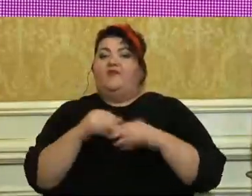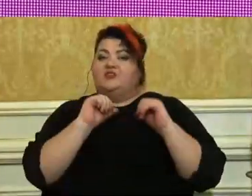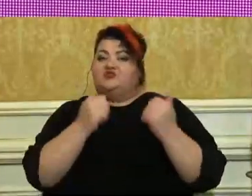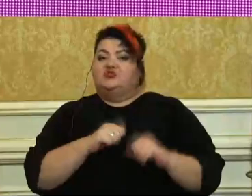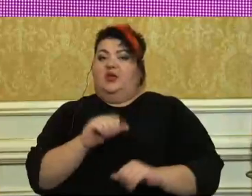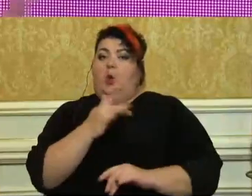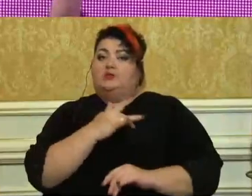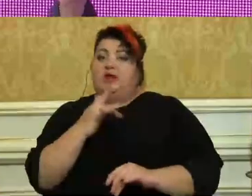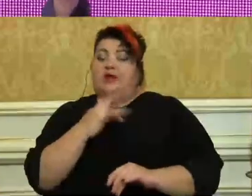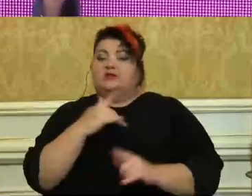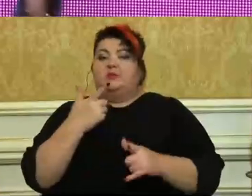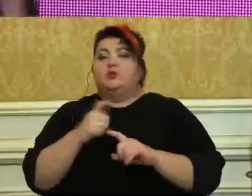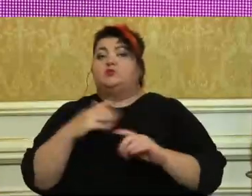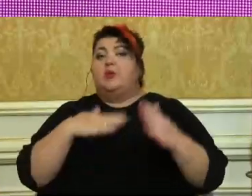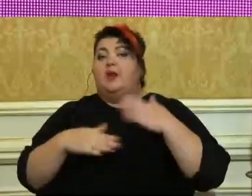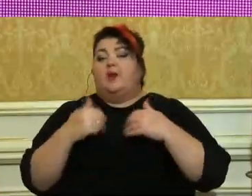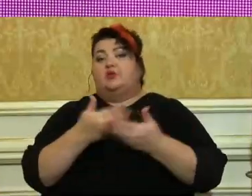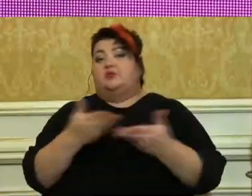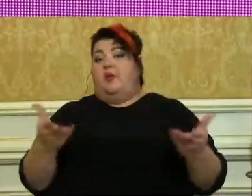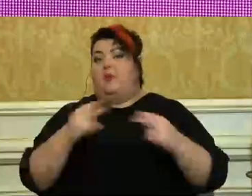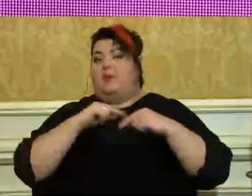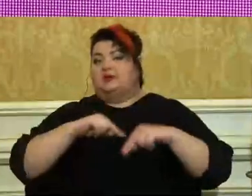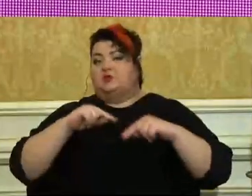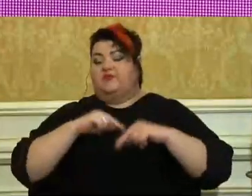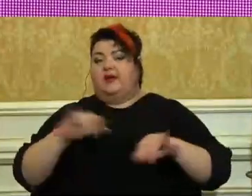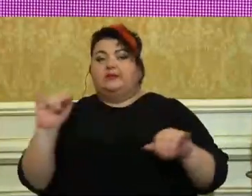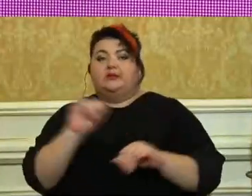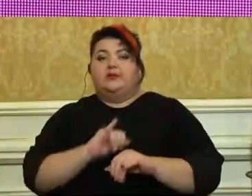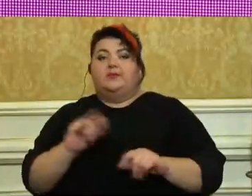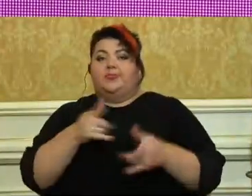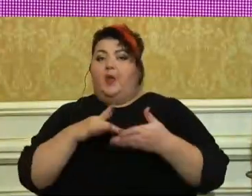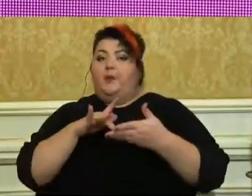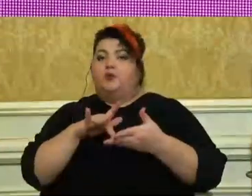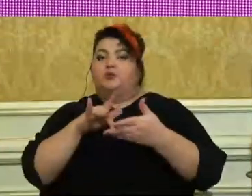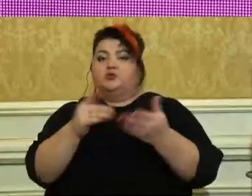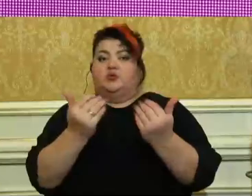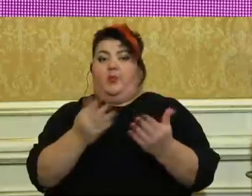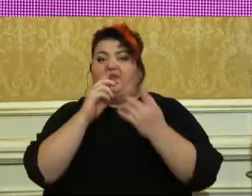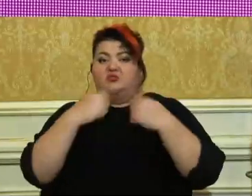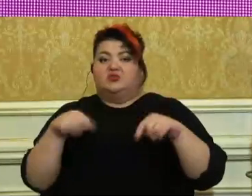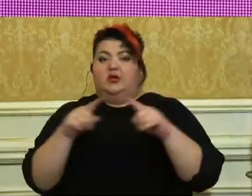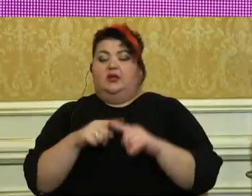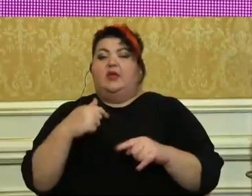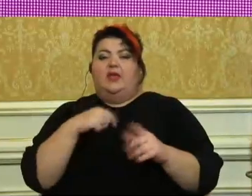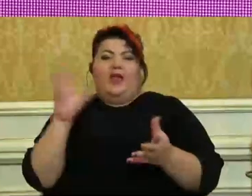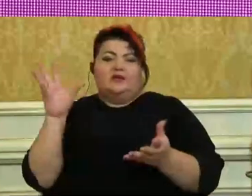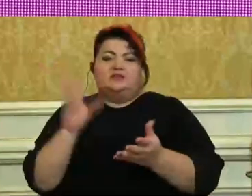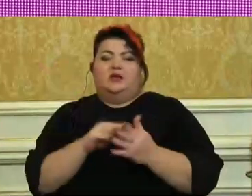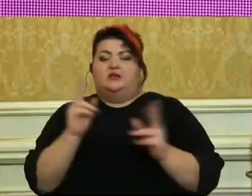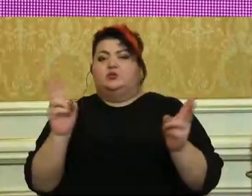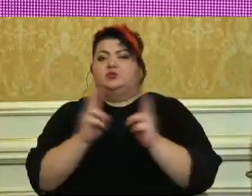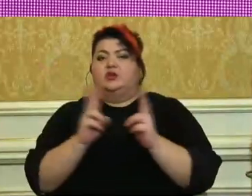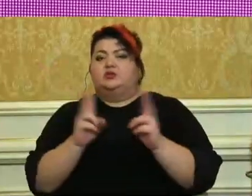And also traveling in the countries over the years, I met amazing women everywhere, struggling and bringing this